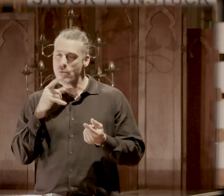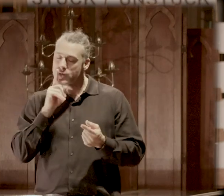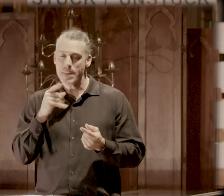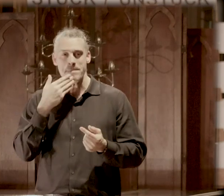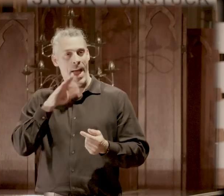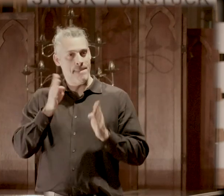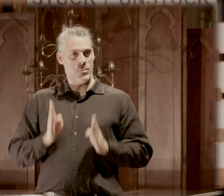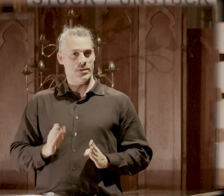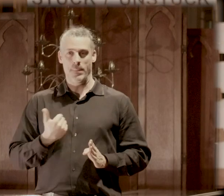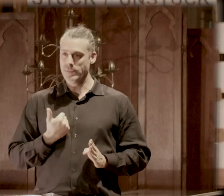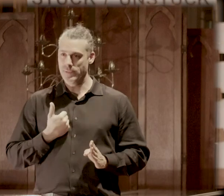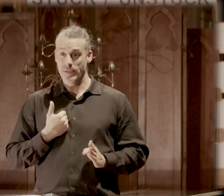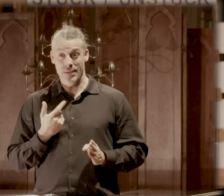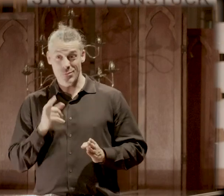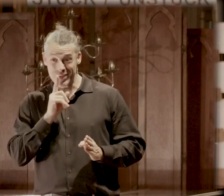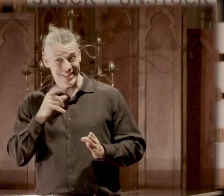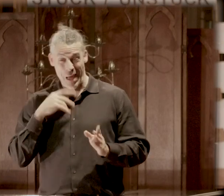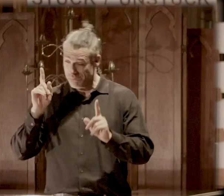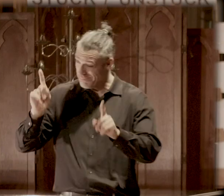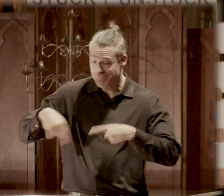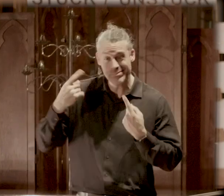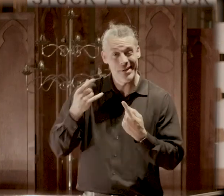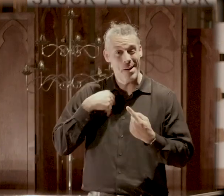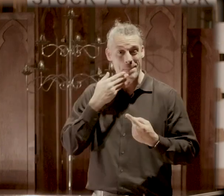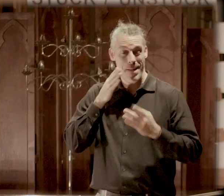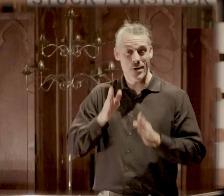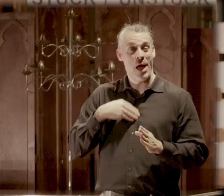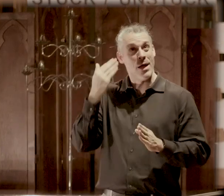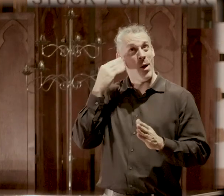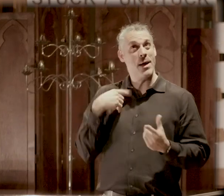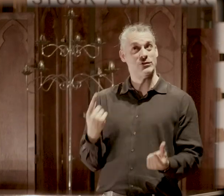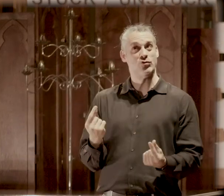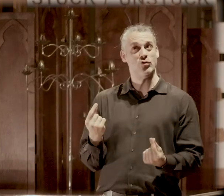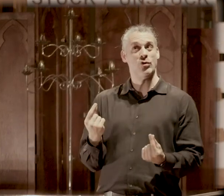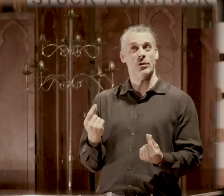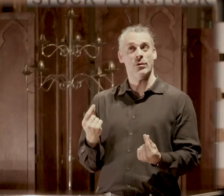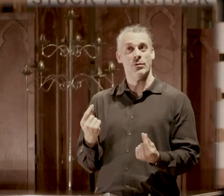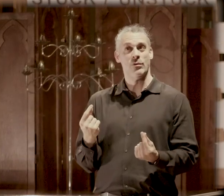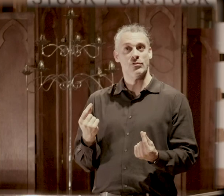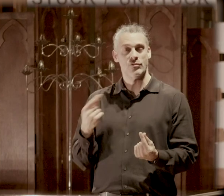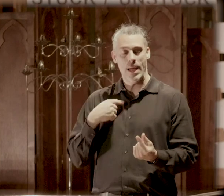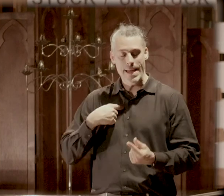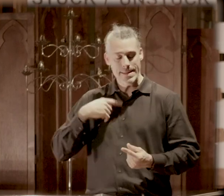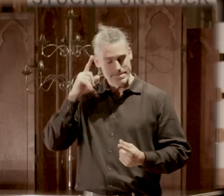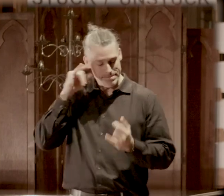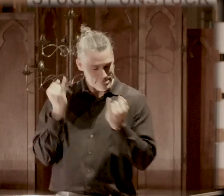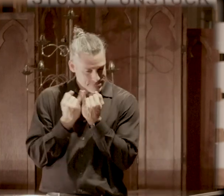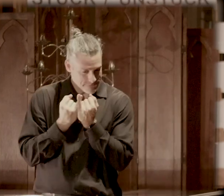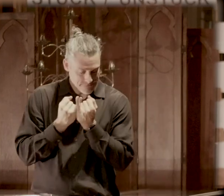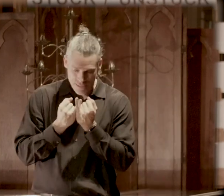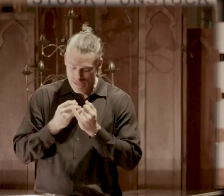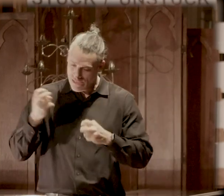I was being. And I'm used to being a shit, so I knew what to do. I gave myself a tough love